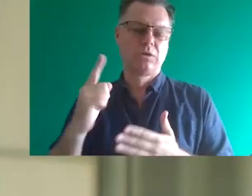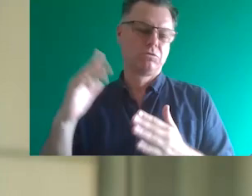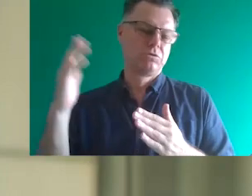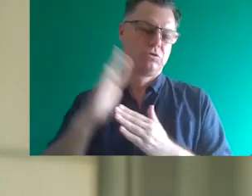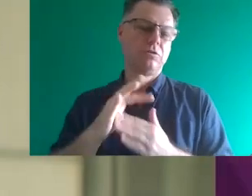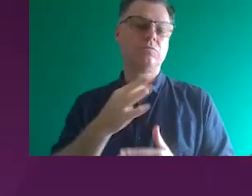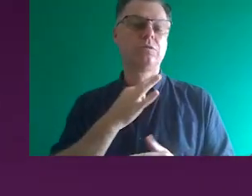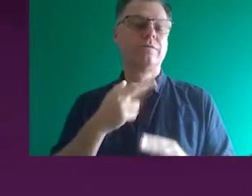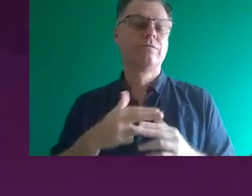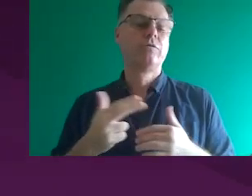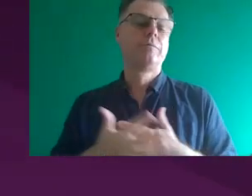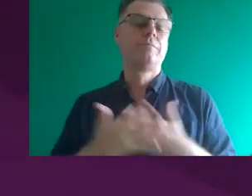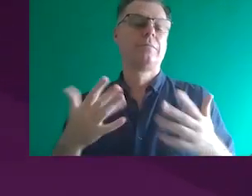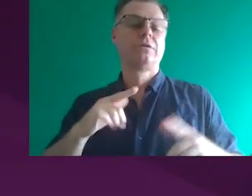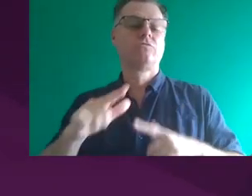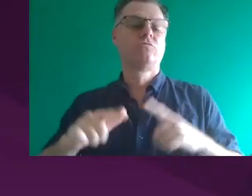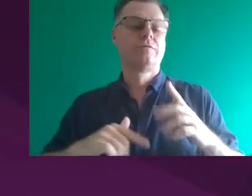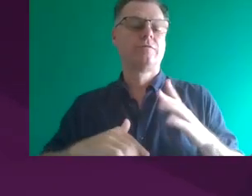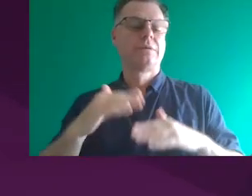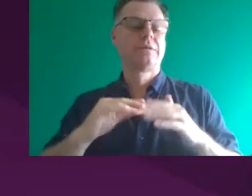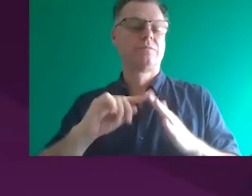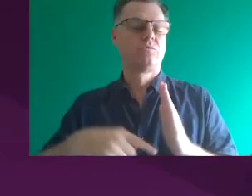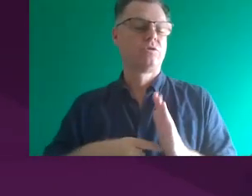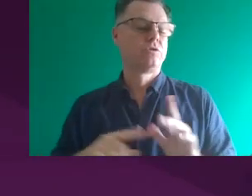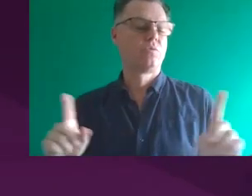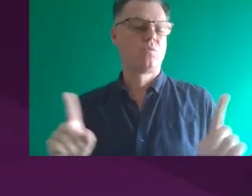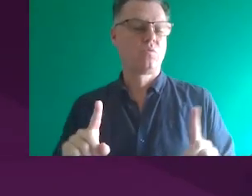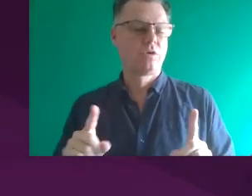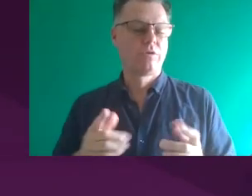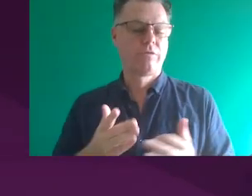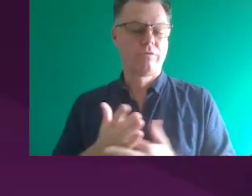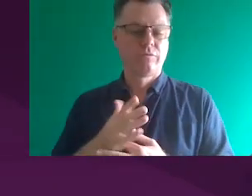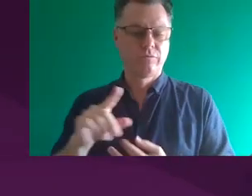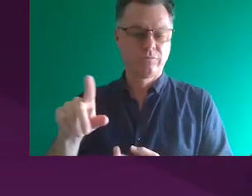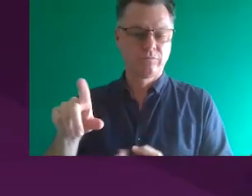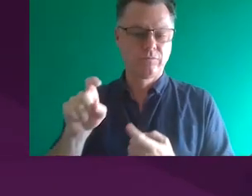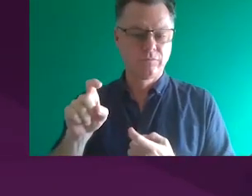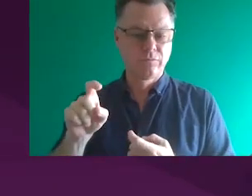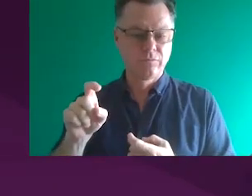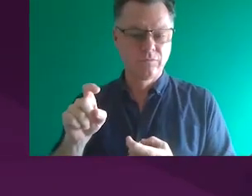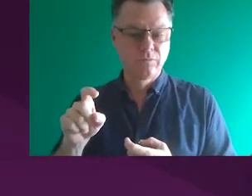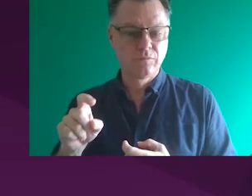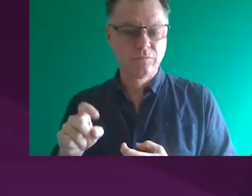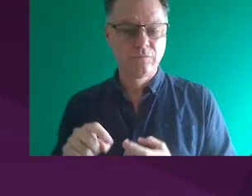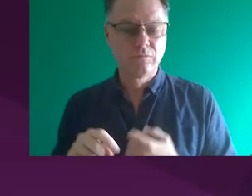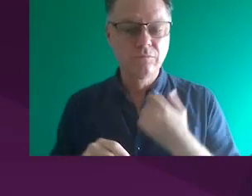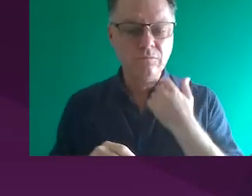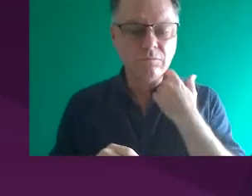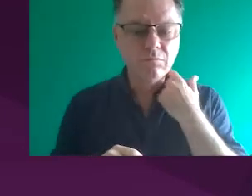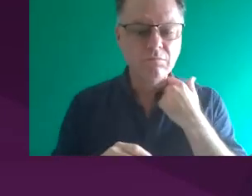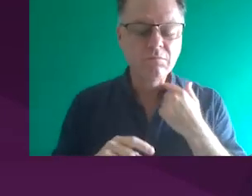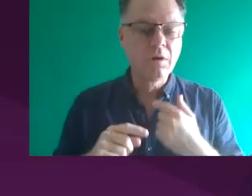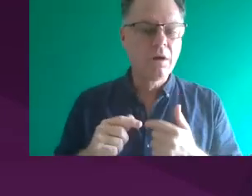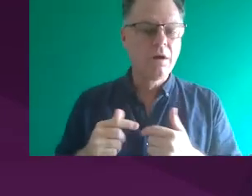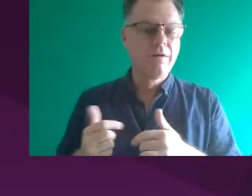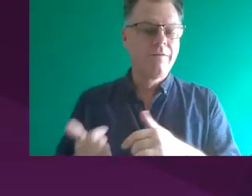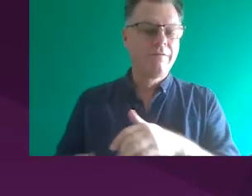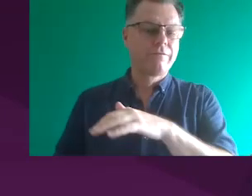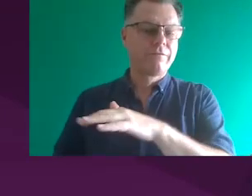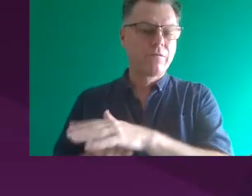IBAC's research found that the key corruption risks impacting major transport infrastructure projects during procurement and